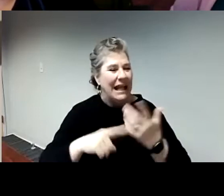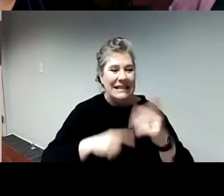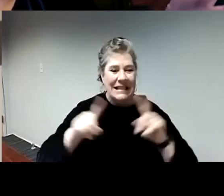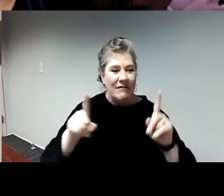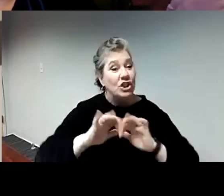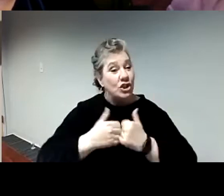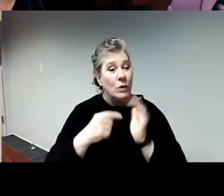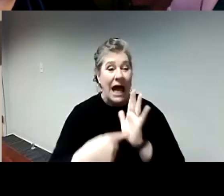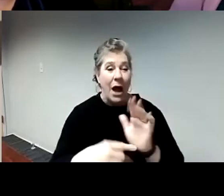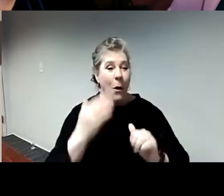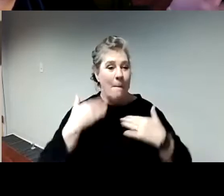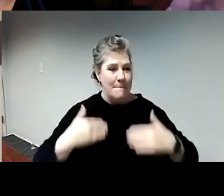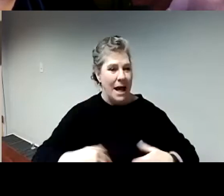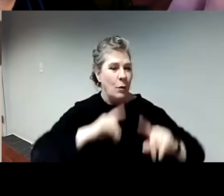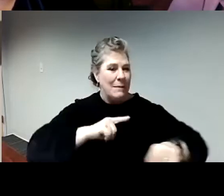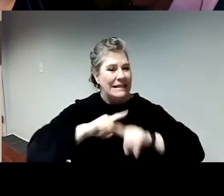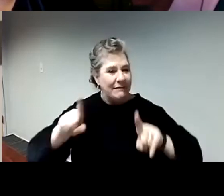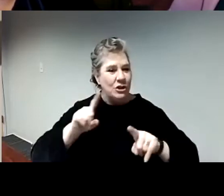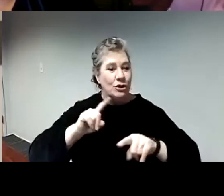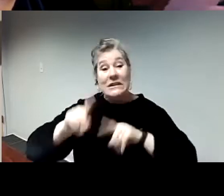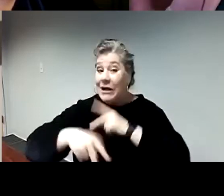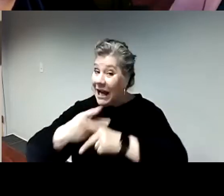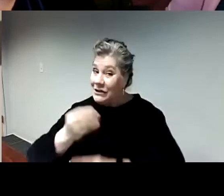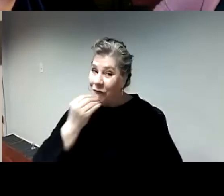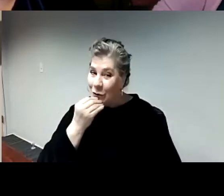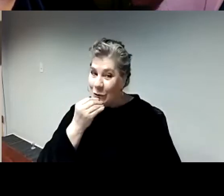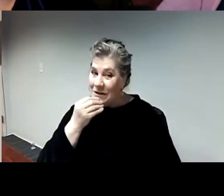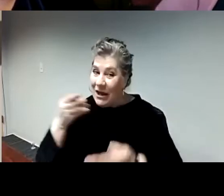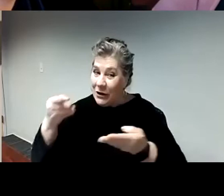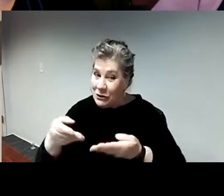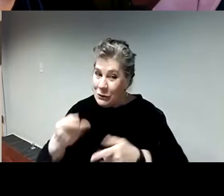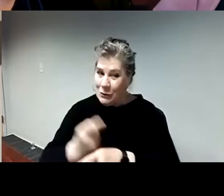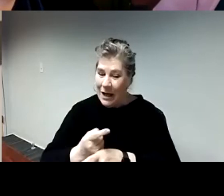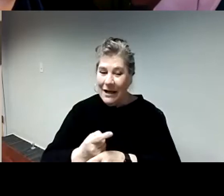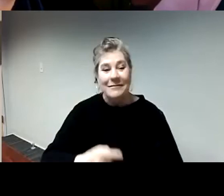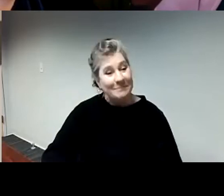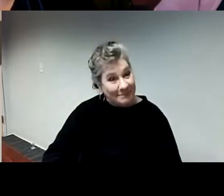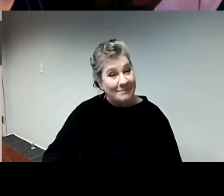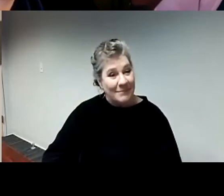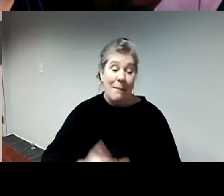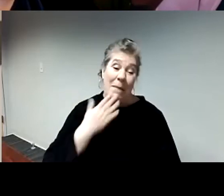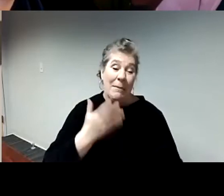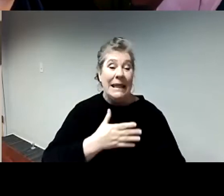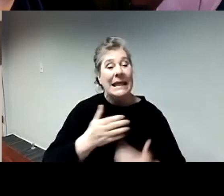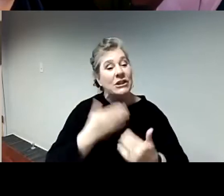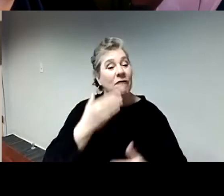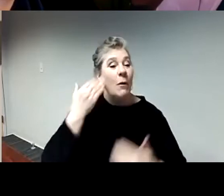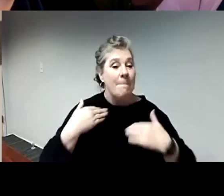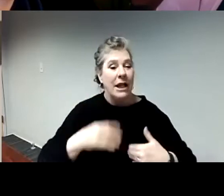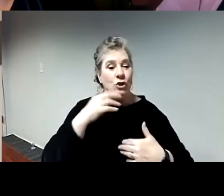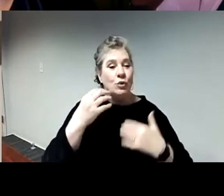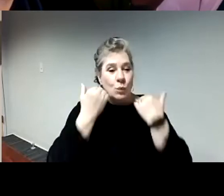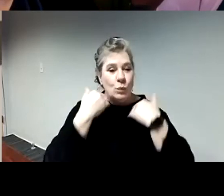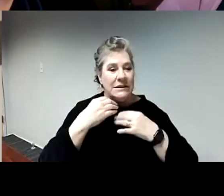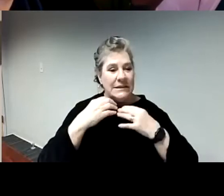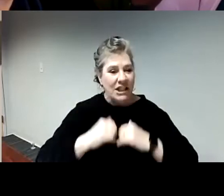body physically responds differently to foods that, yeah, your body might be better at digesting. Yeah, that's real.